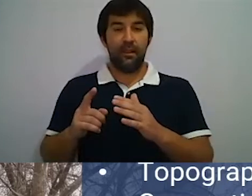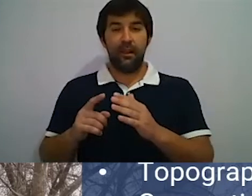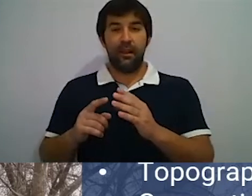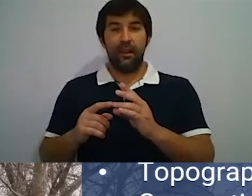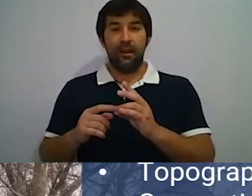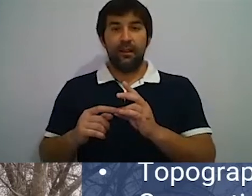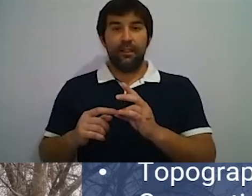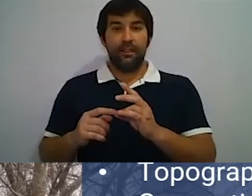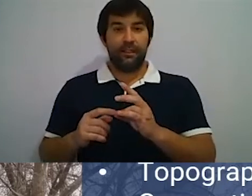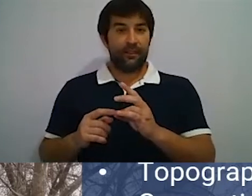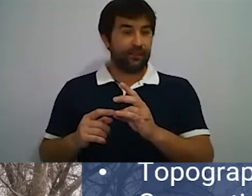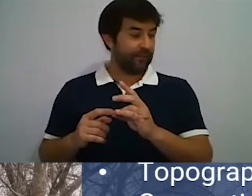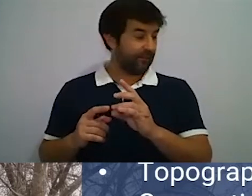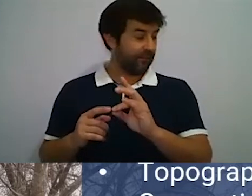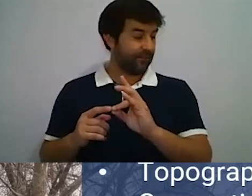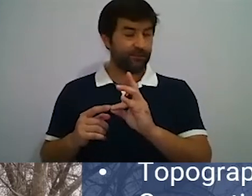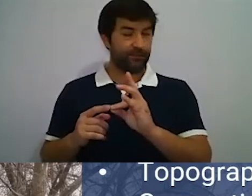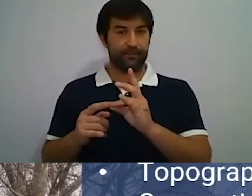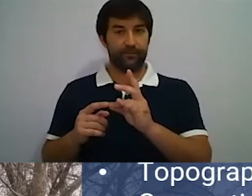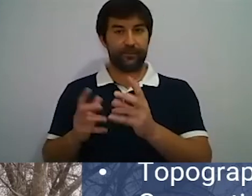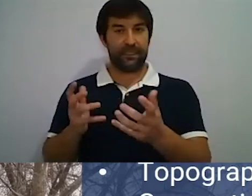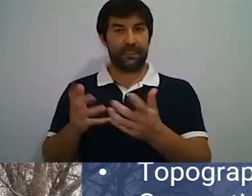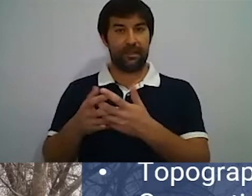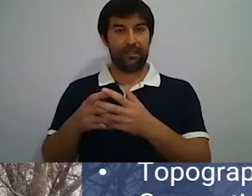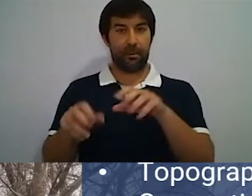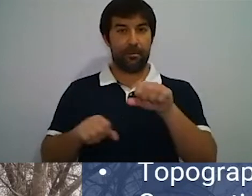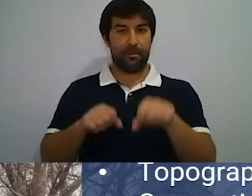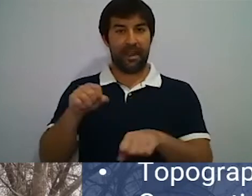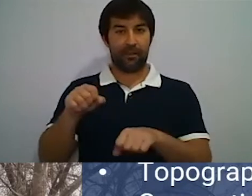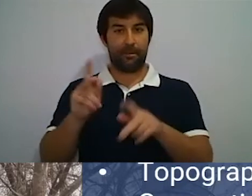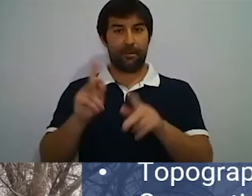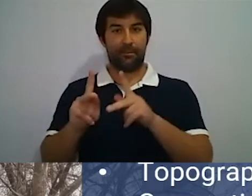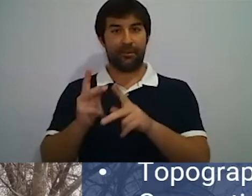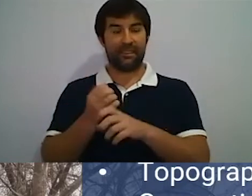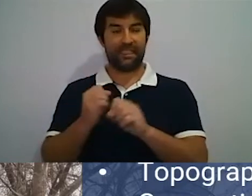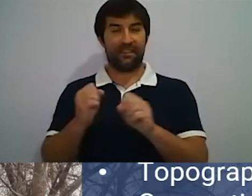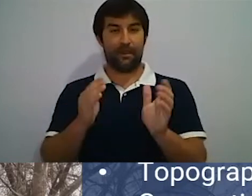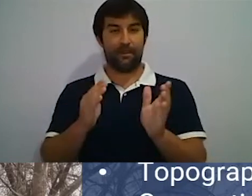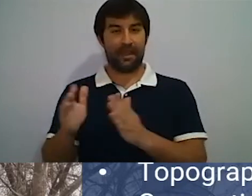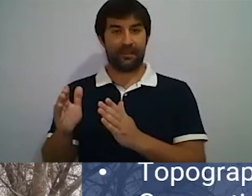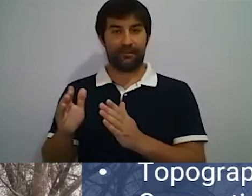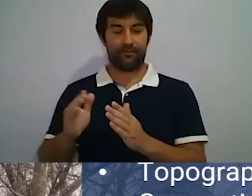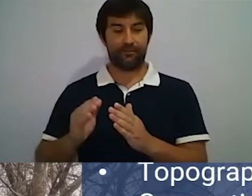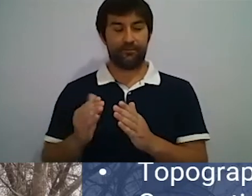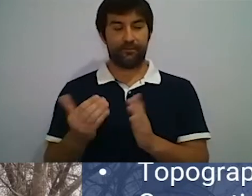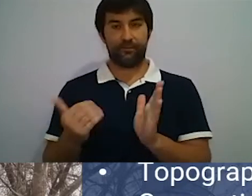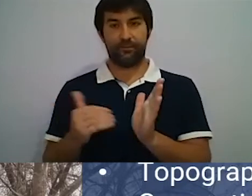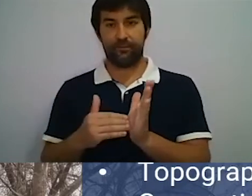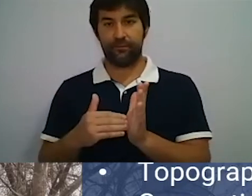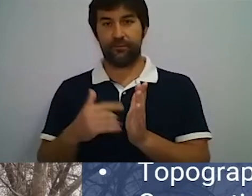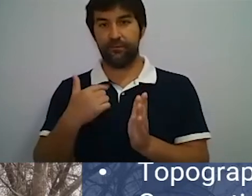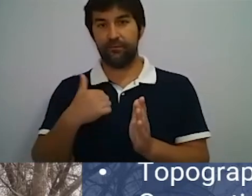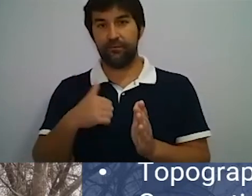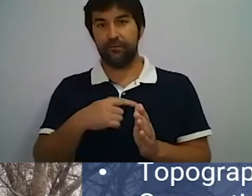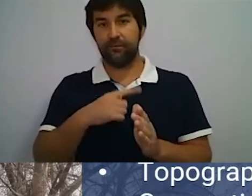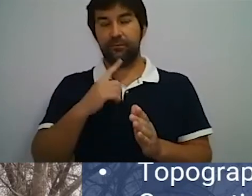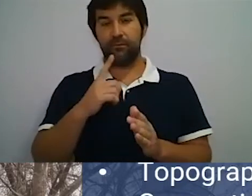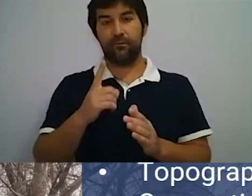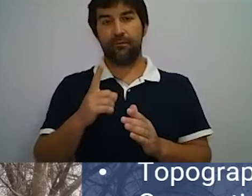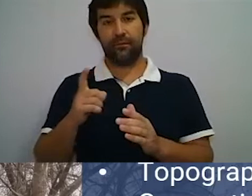here. We take as our mission to provide the physical mobility necessary to support the social and economic mobility of the people